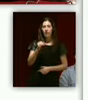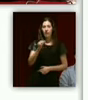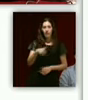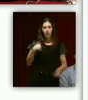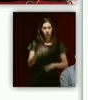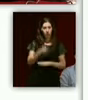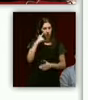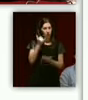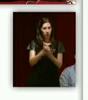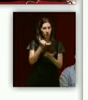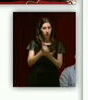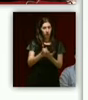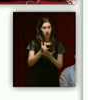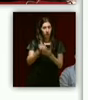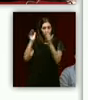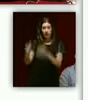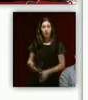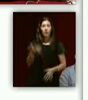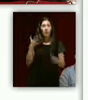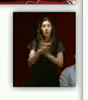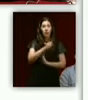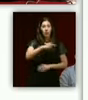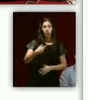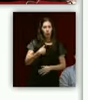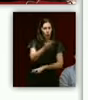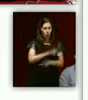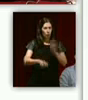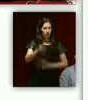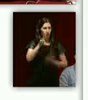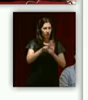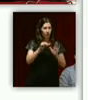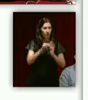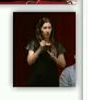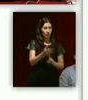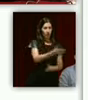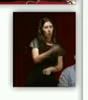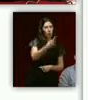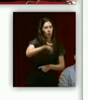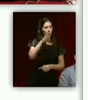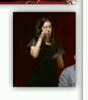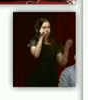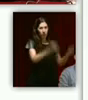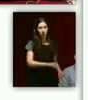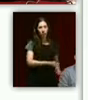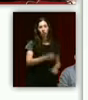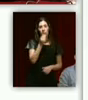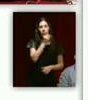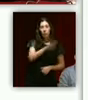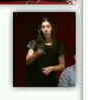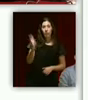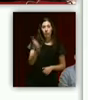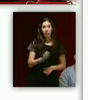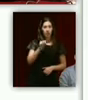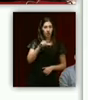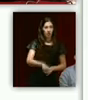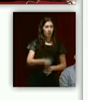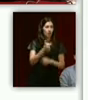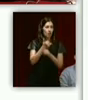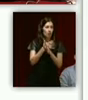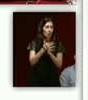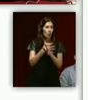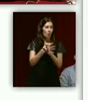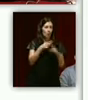got Joaquin to run this test, and Joaquin is going to tell you about the results, and you can watch the video and see the results for yourselves. The best would have been to